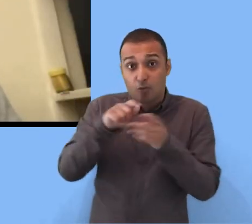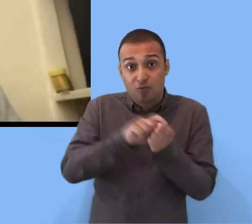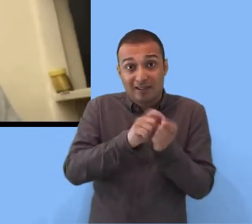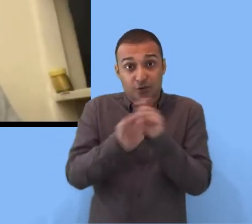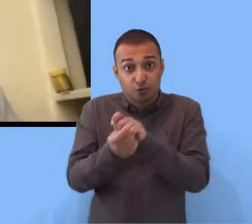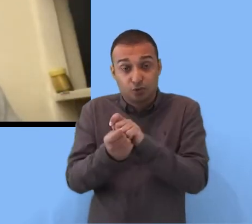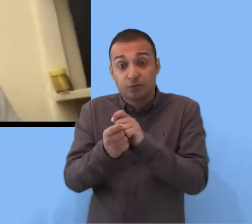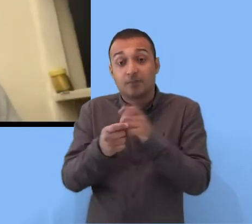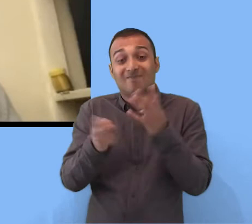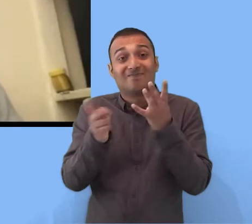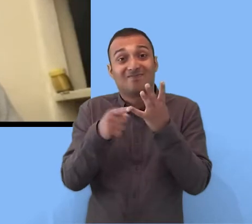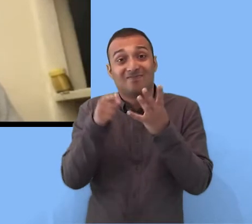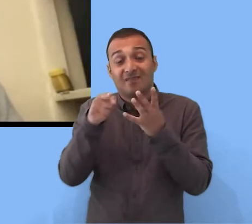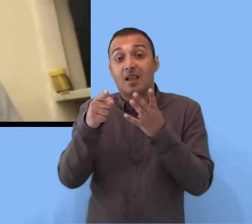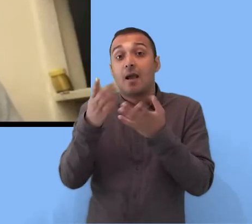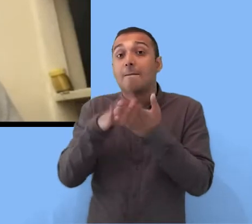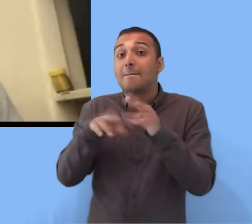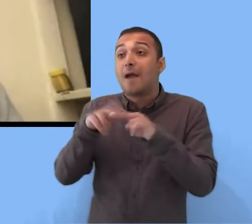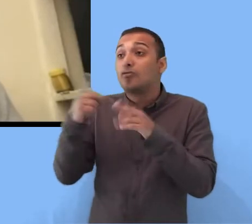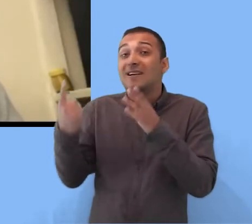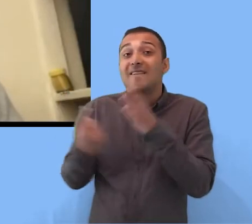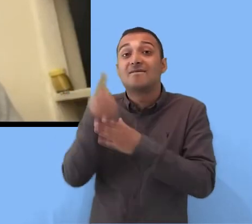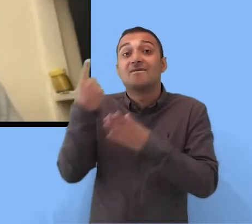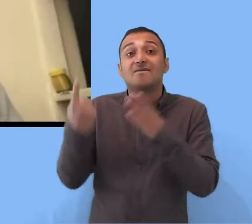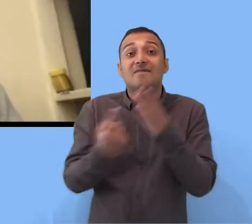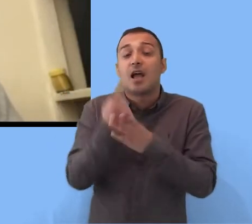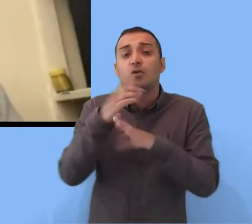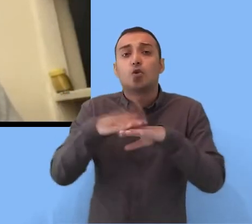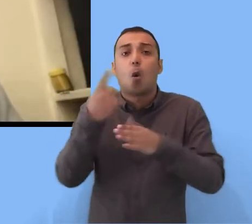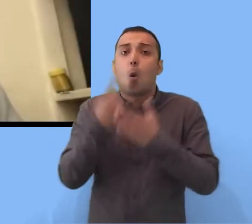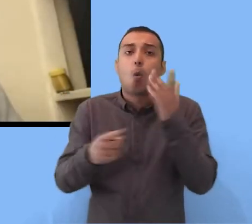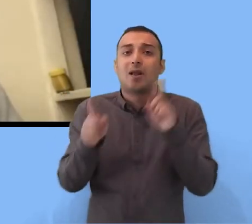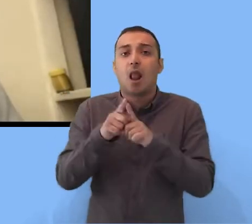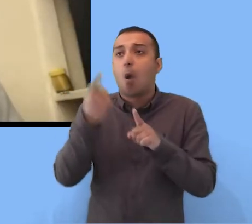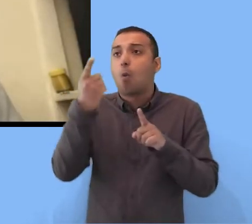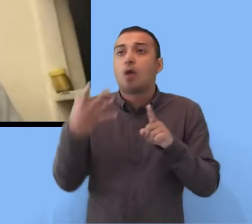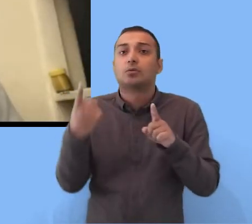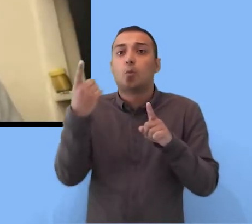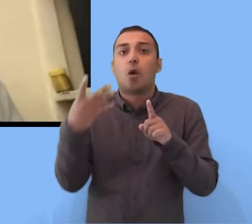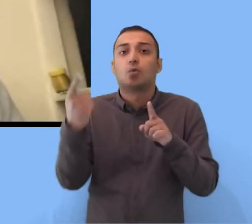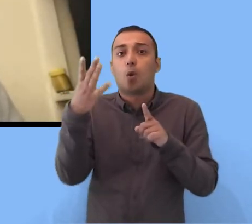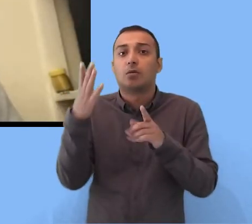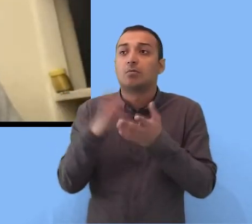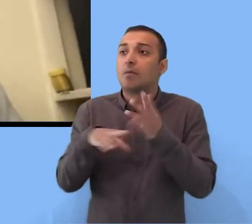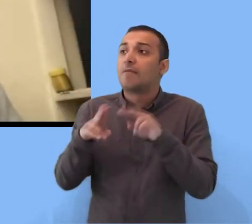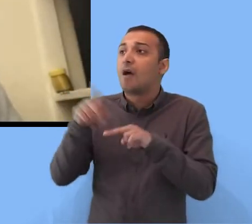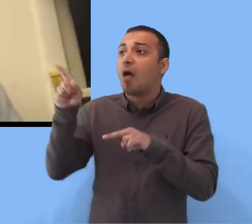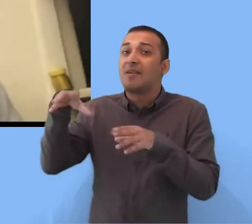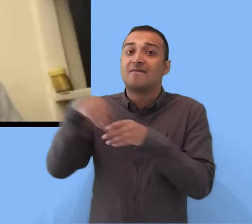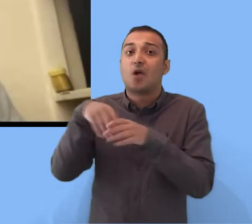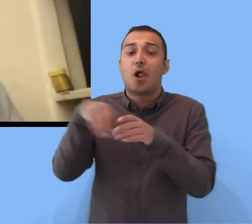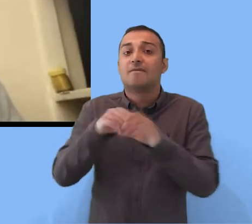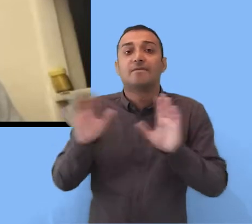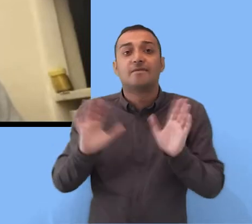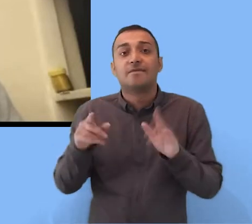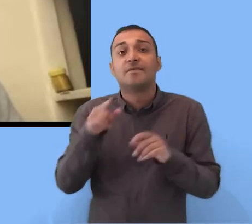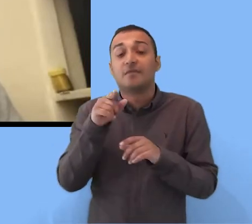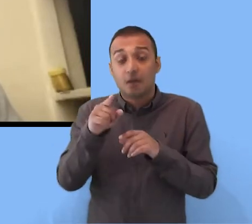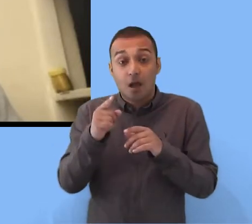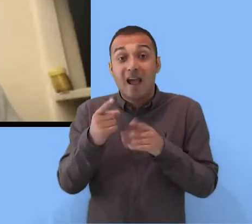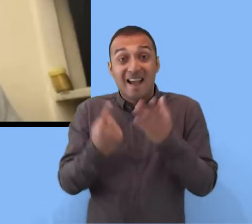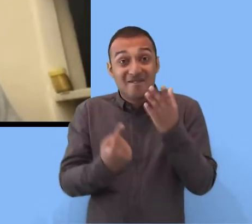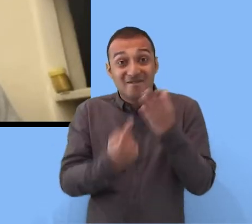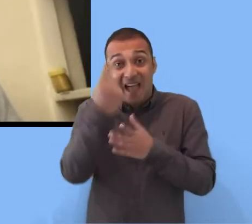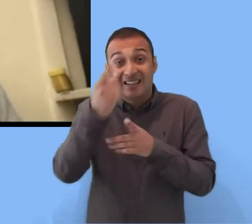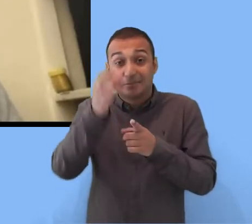of annual, those annual themed events that nurseries do and settings do. Forget all of that. Create some events that are genuinely just for your